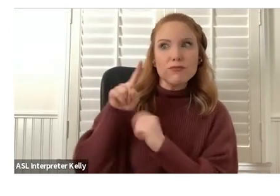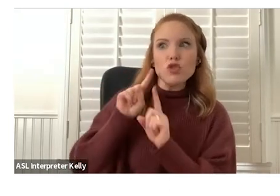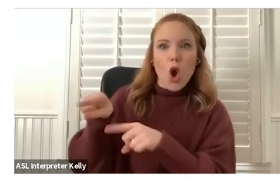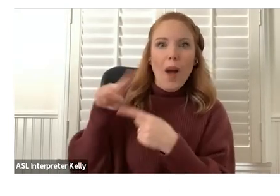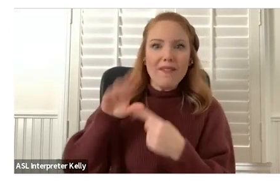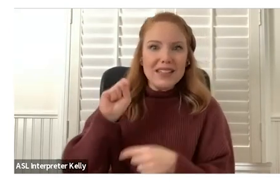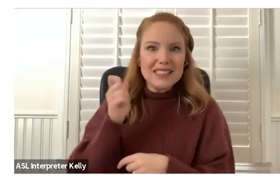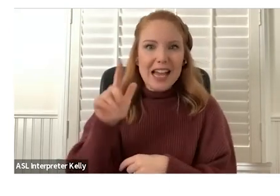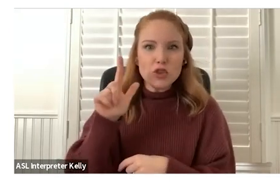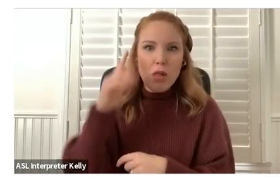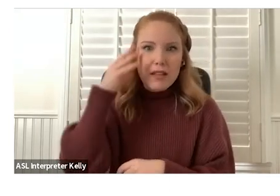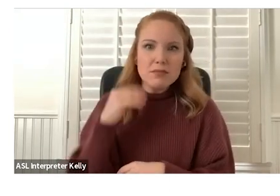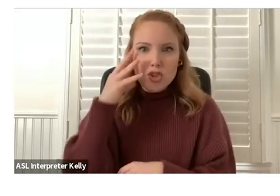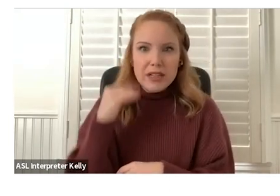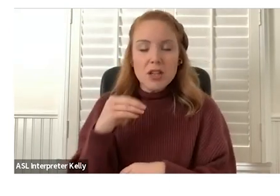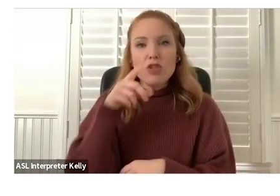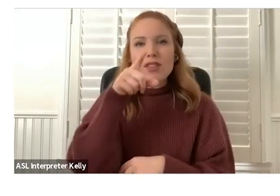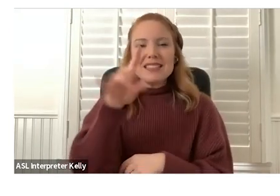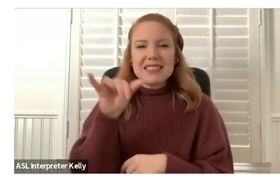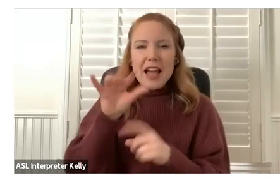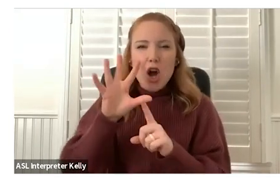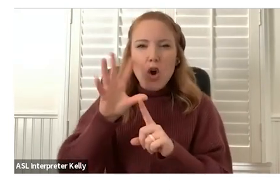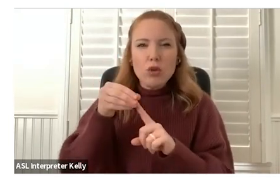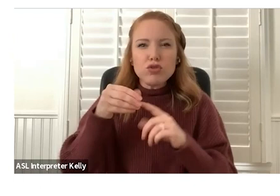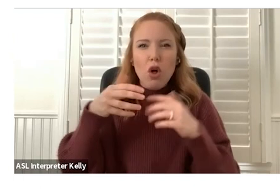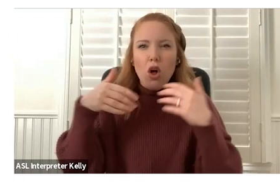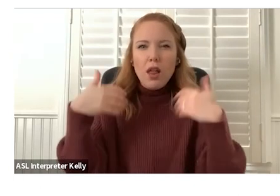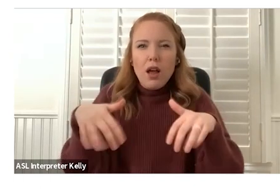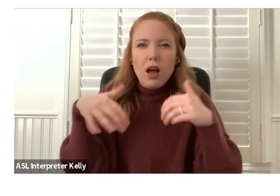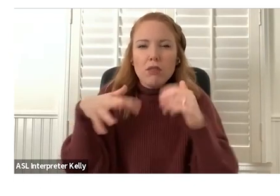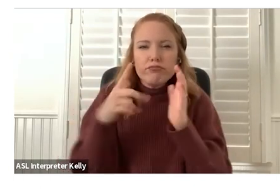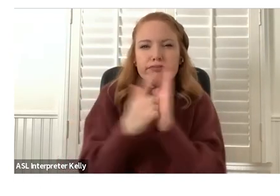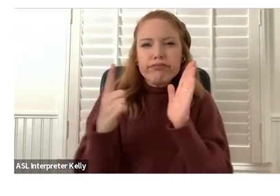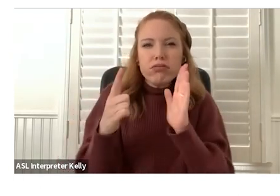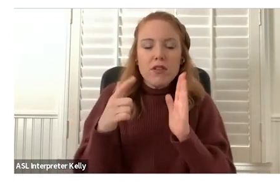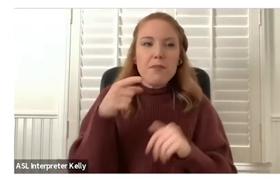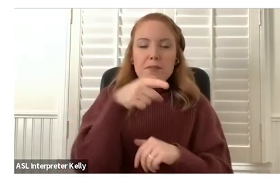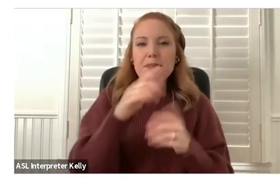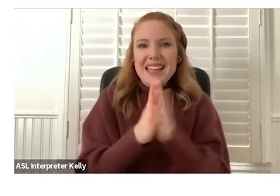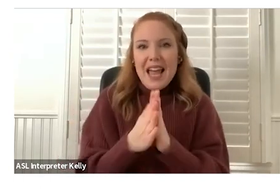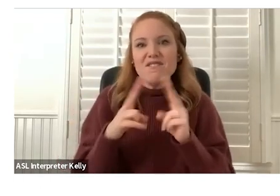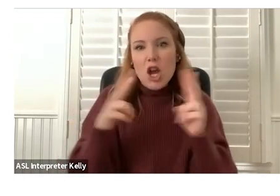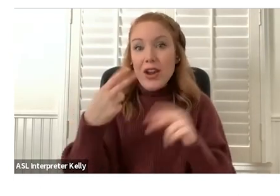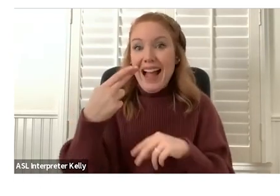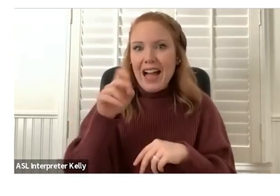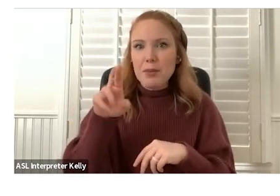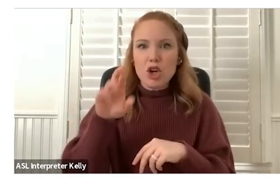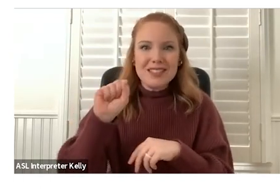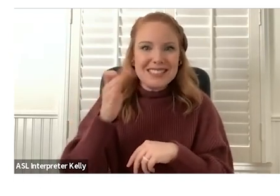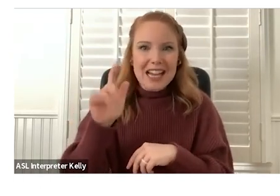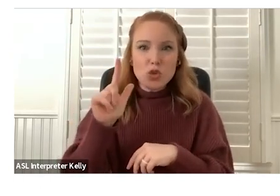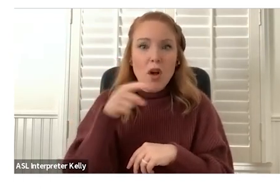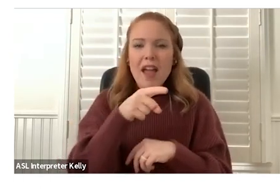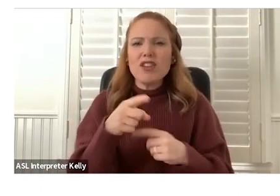were often represented in these paintings as idle, not as active agents. They weren't producing thought, they